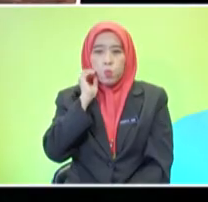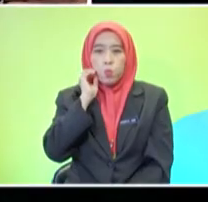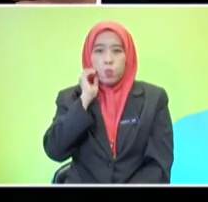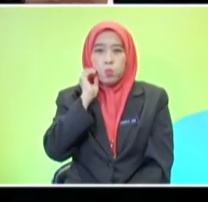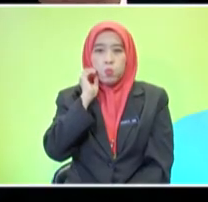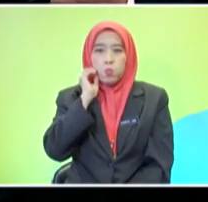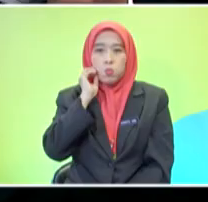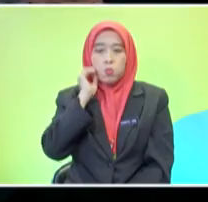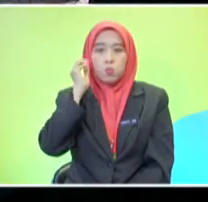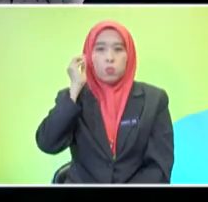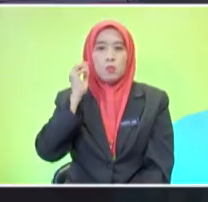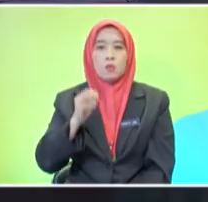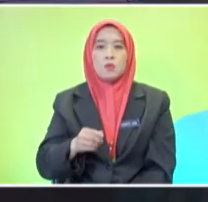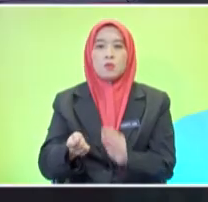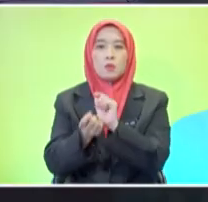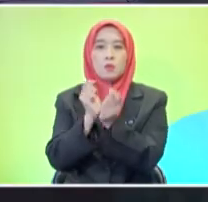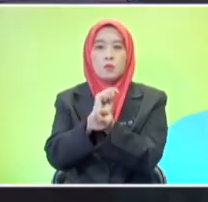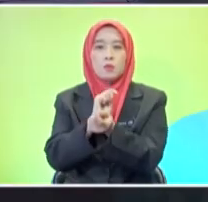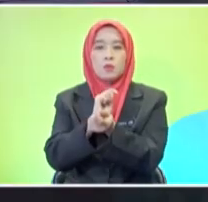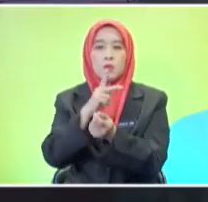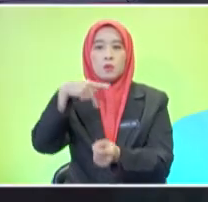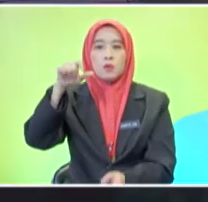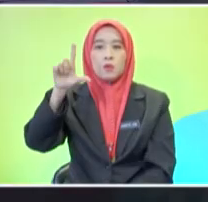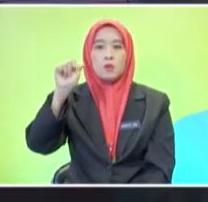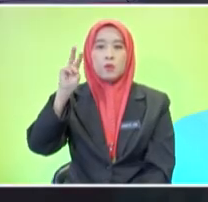Looks like I have to change my strategy. Yes. Okay,